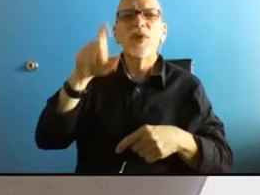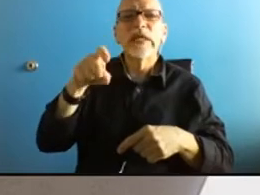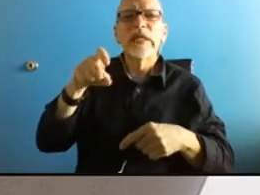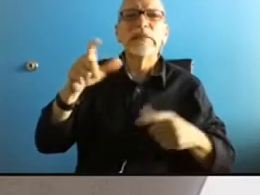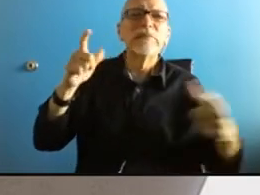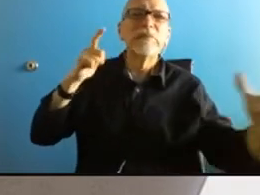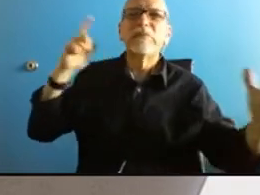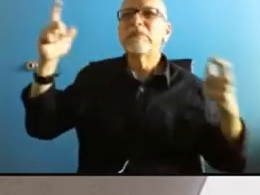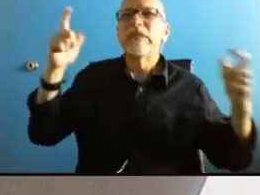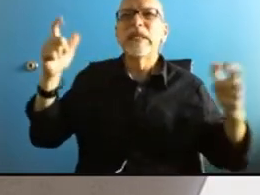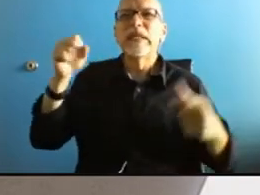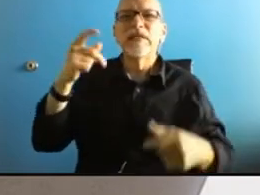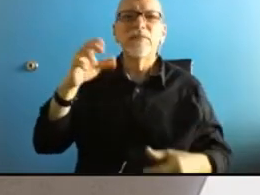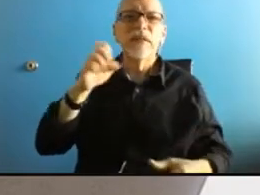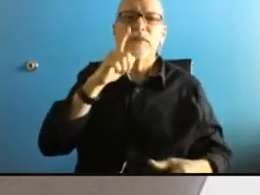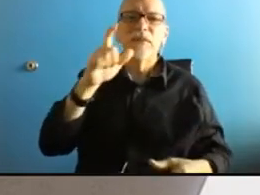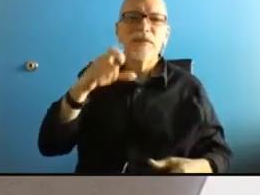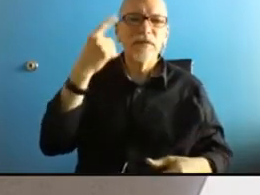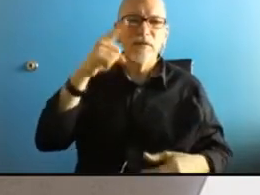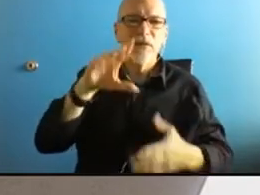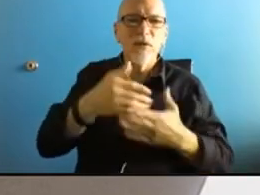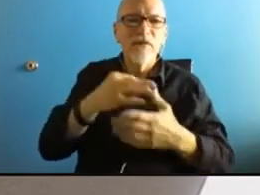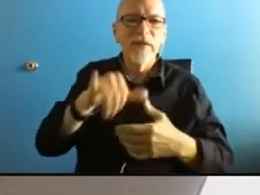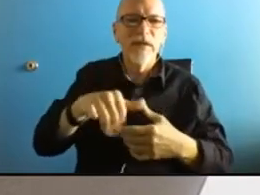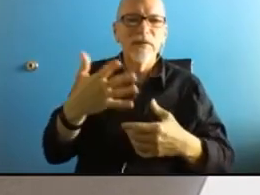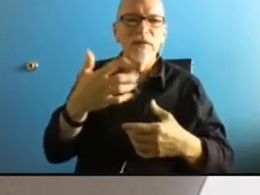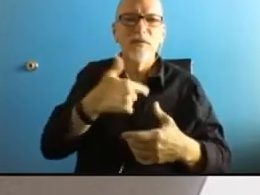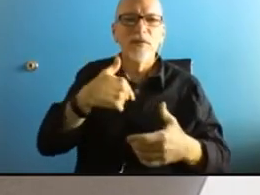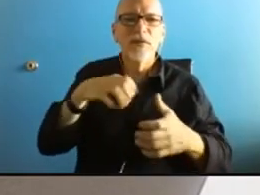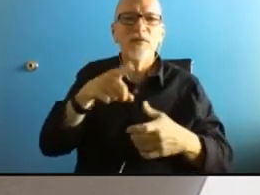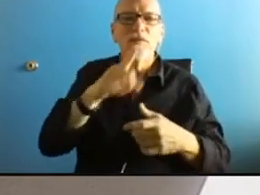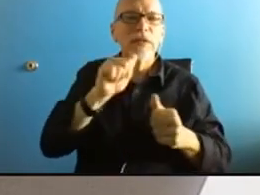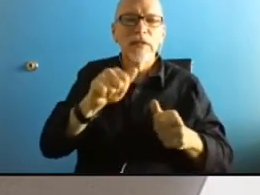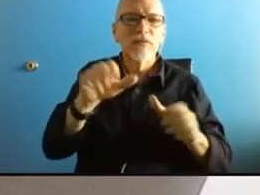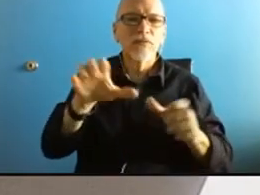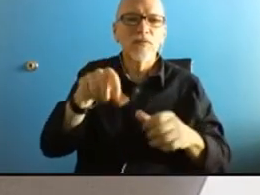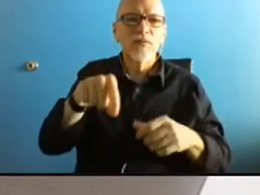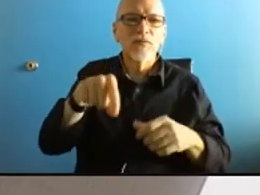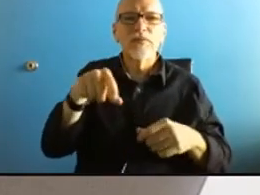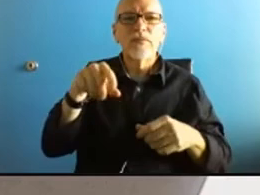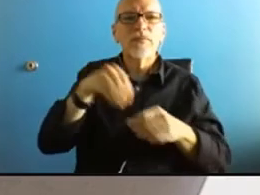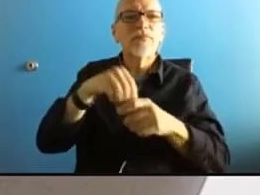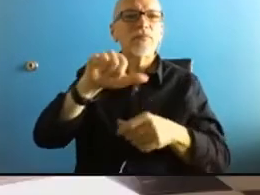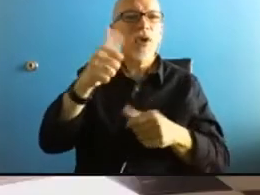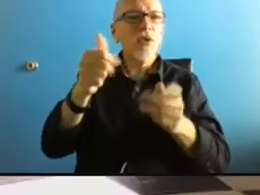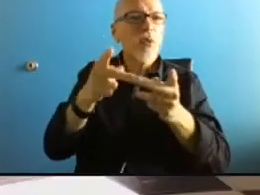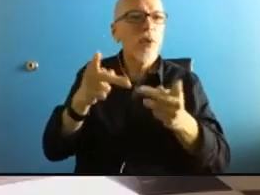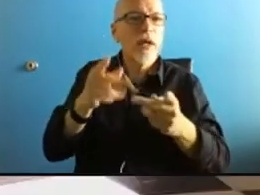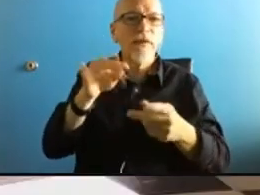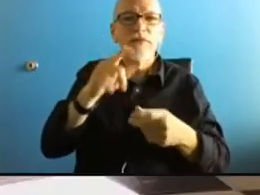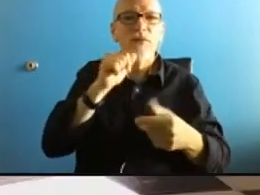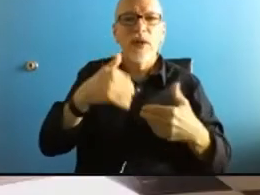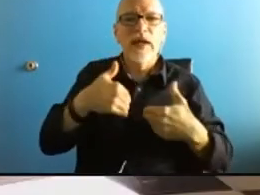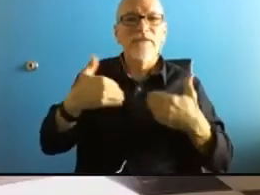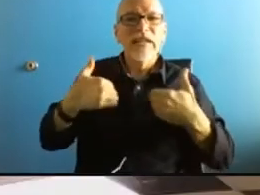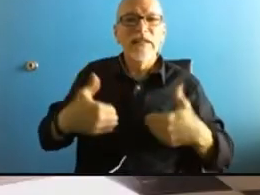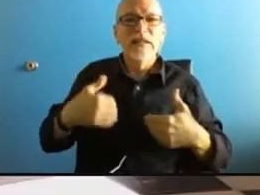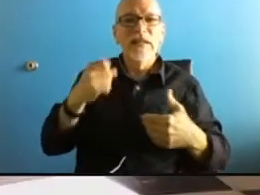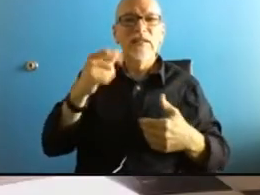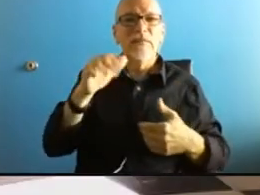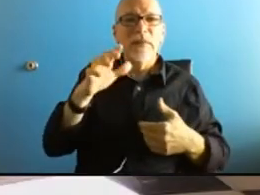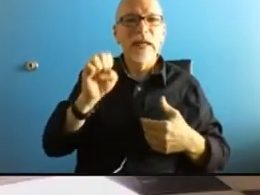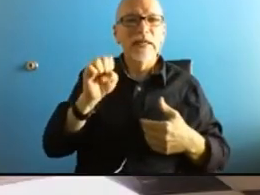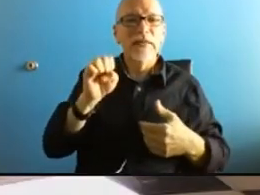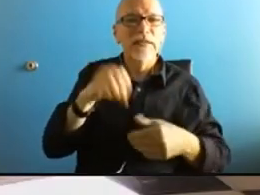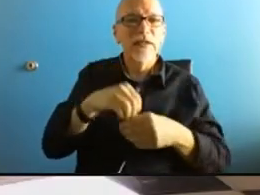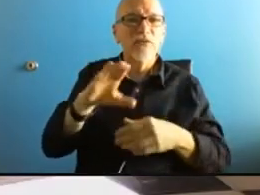to be able to do all this that we've done. You can do it in other locations if you don't have that physical space in your